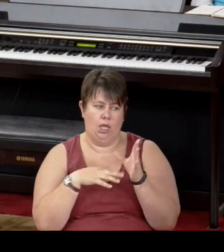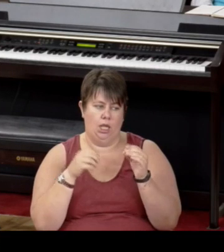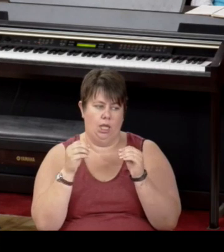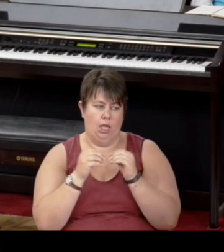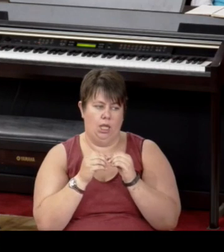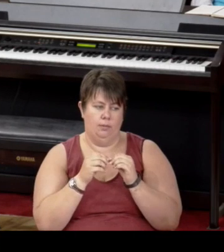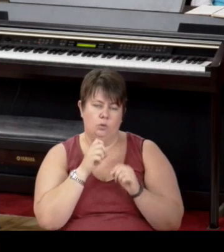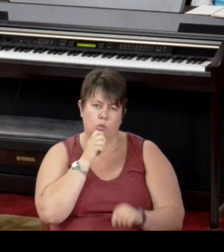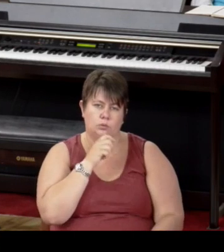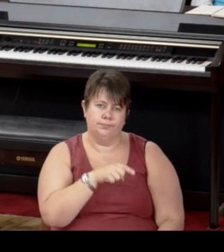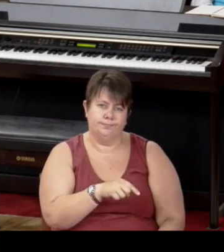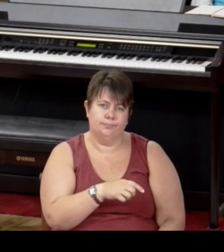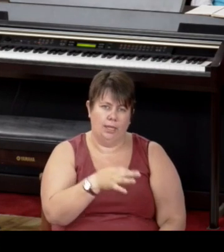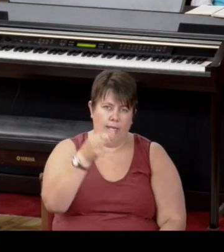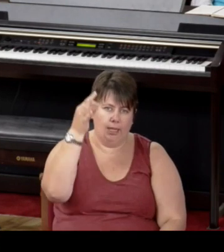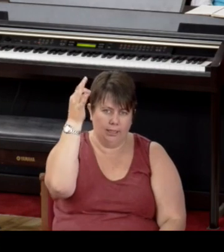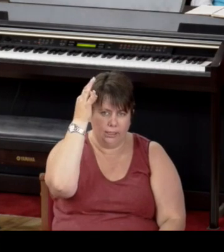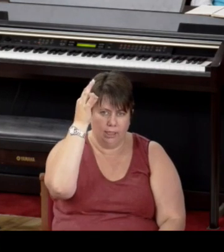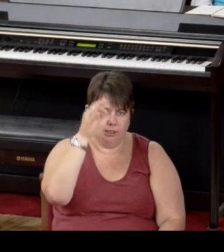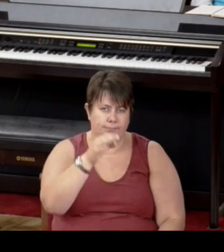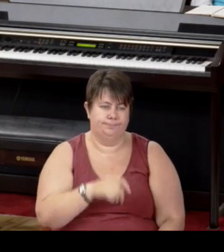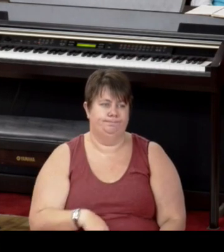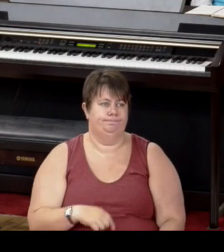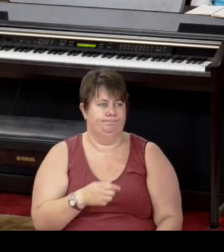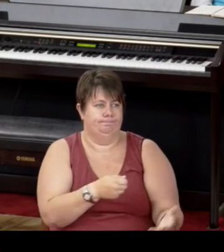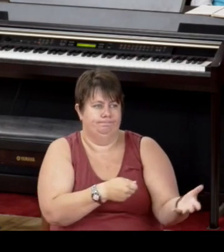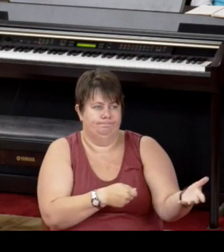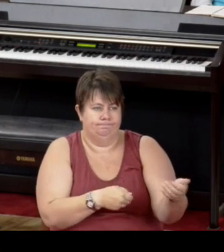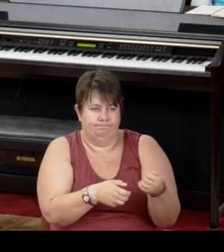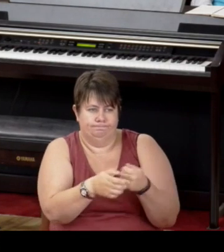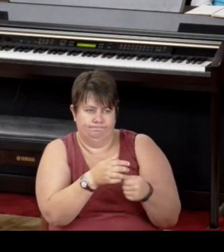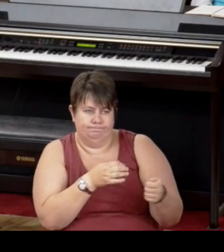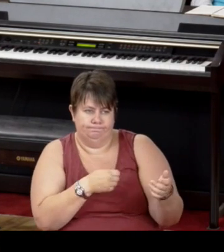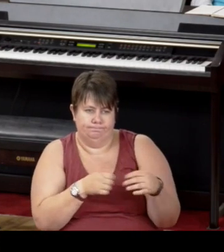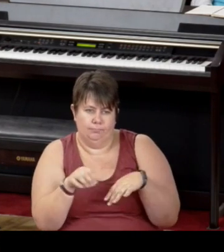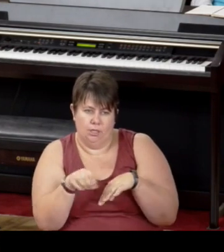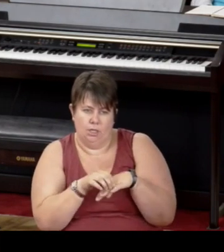And Jezebel was responsible for drawing her husband away from